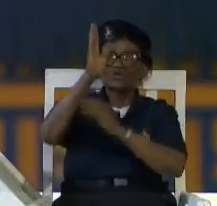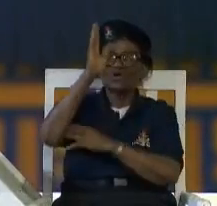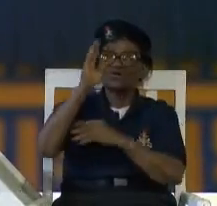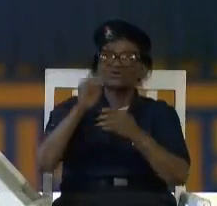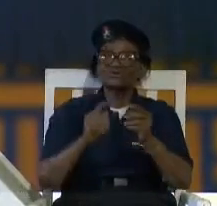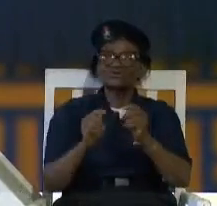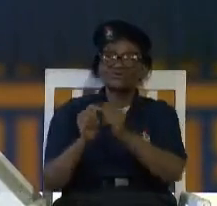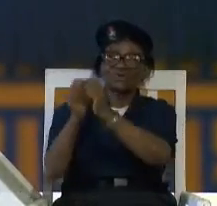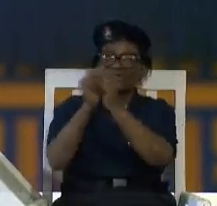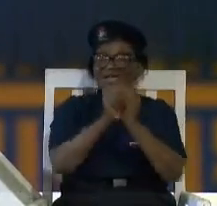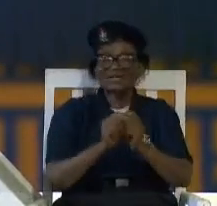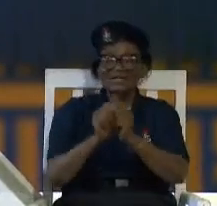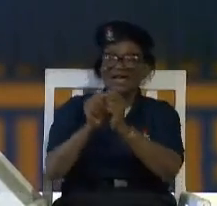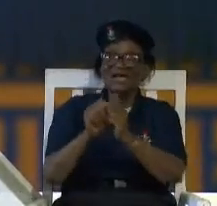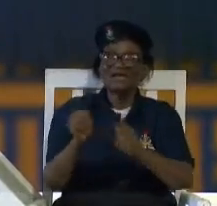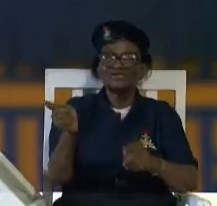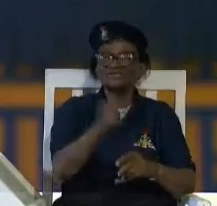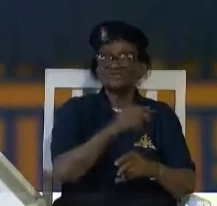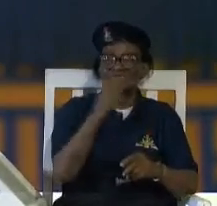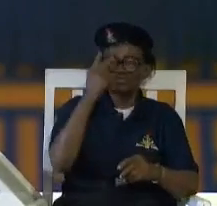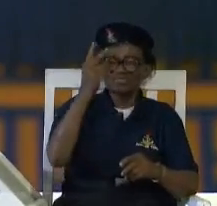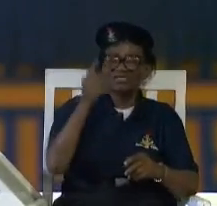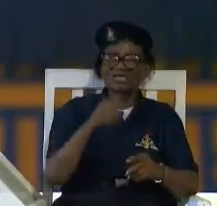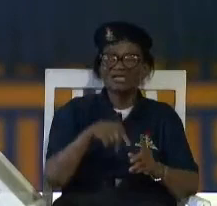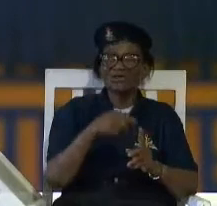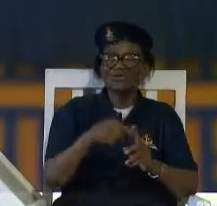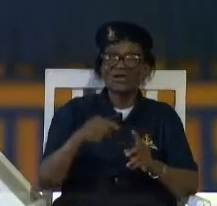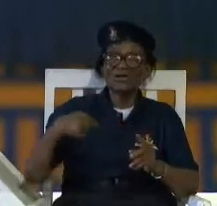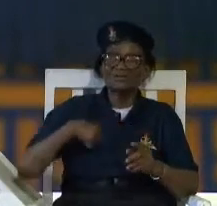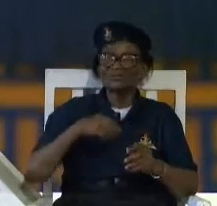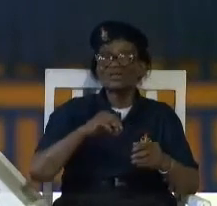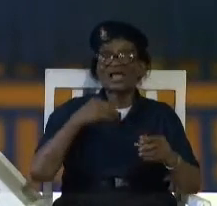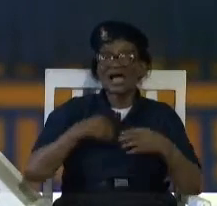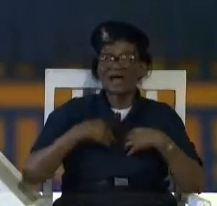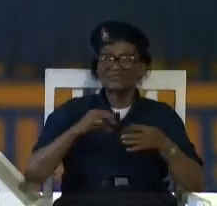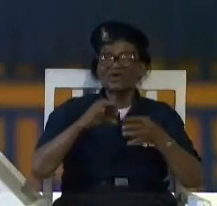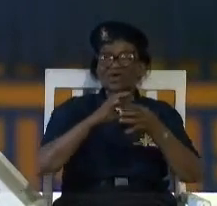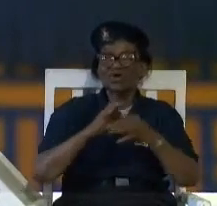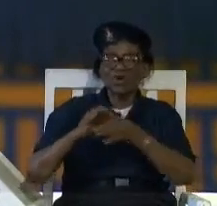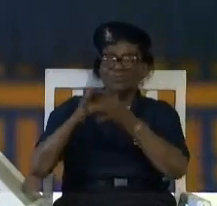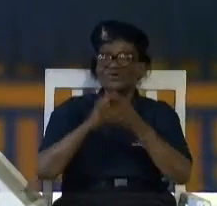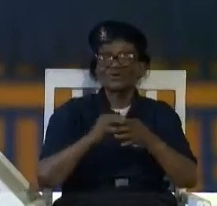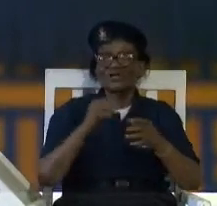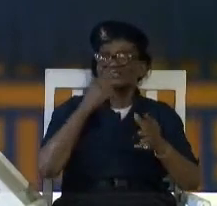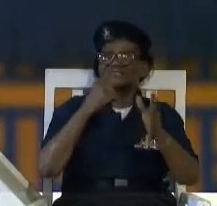You see, when we have corporate praise,